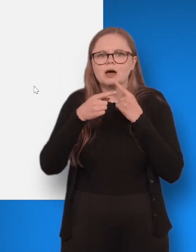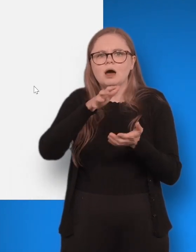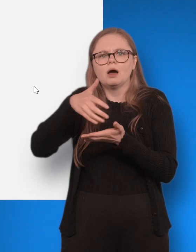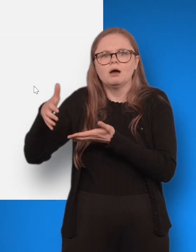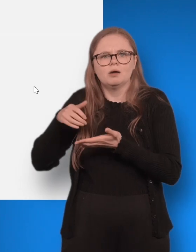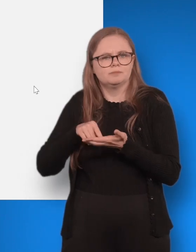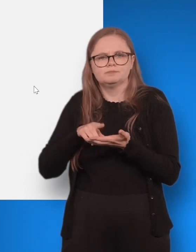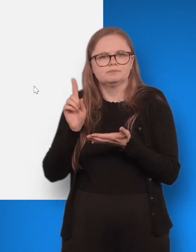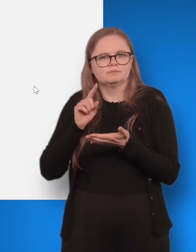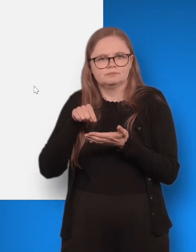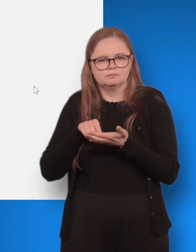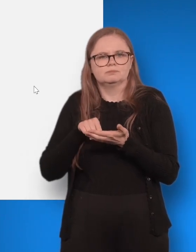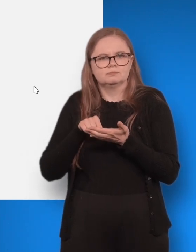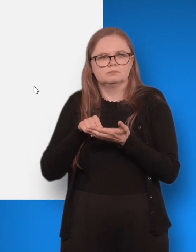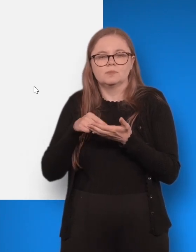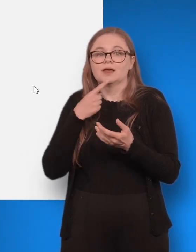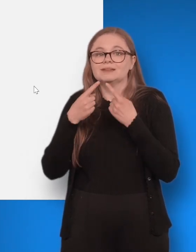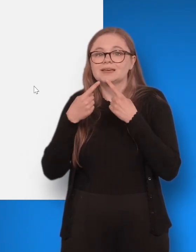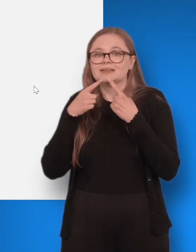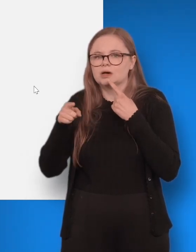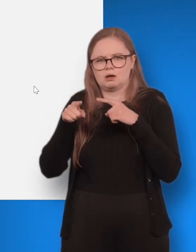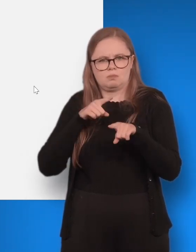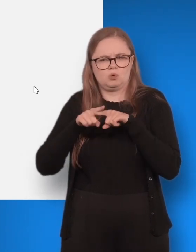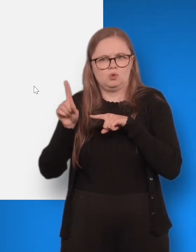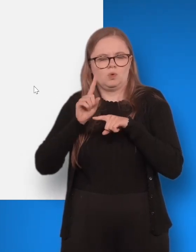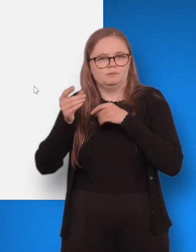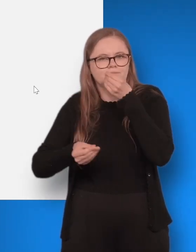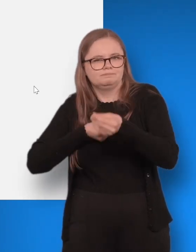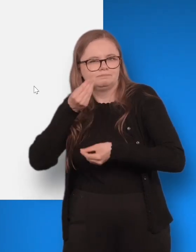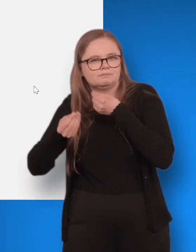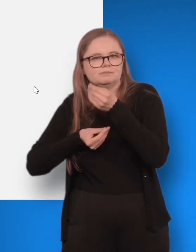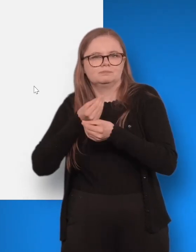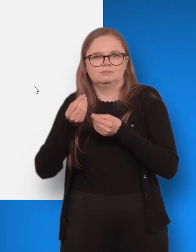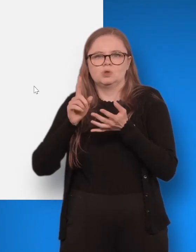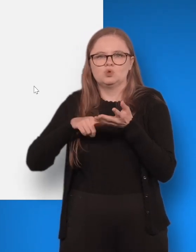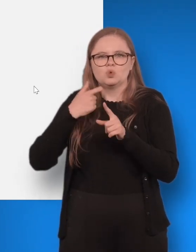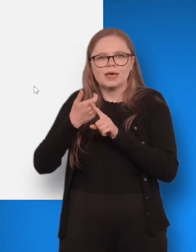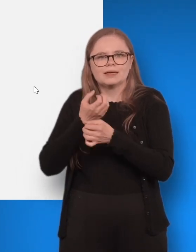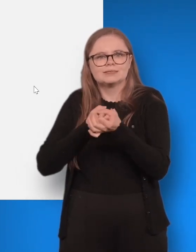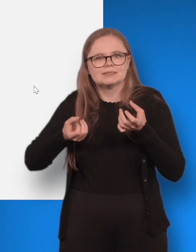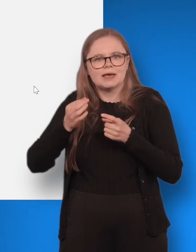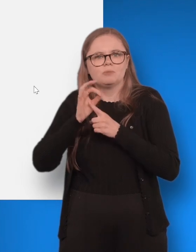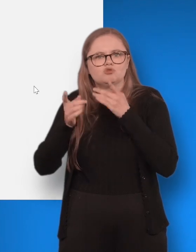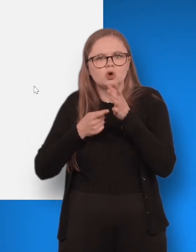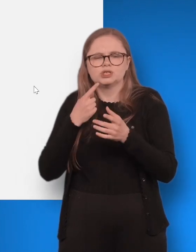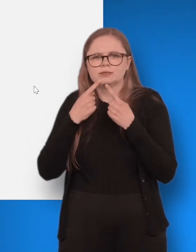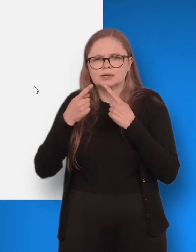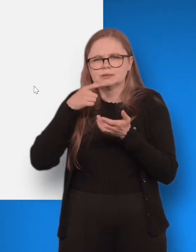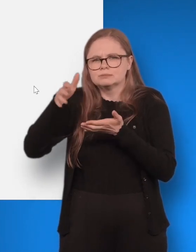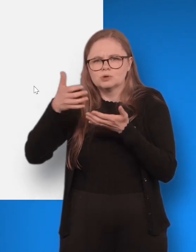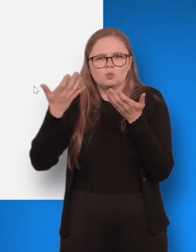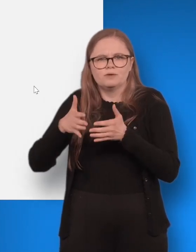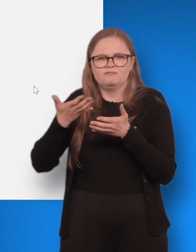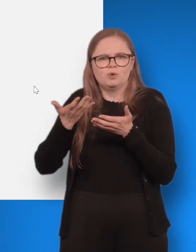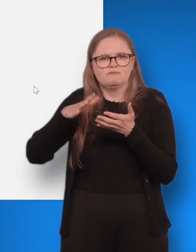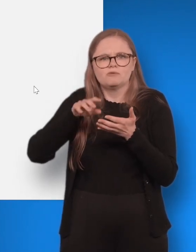data mainly would be a description of the UK STEM projects and where we got the data, and a